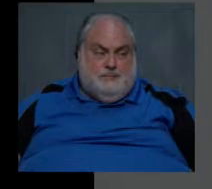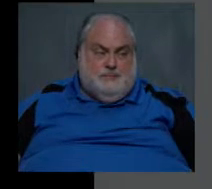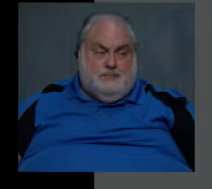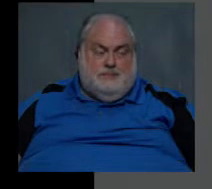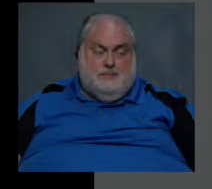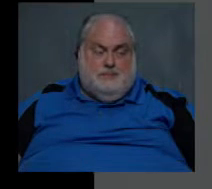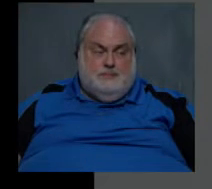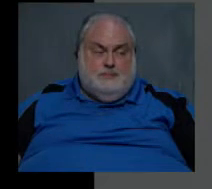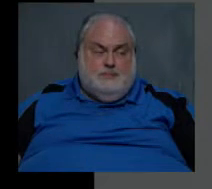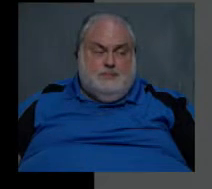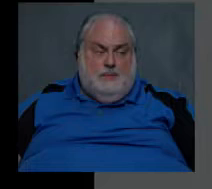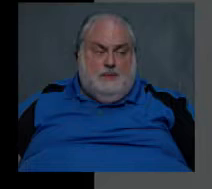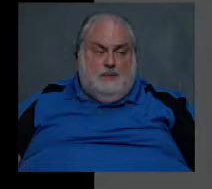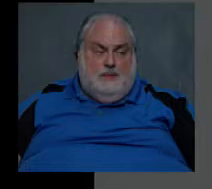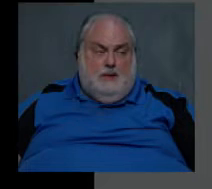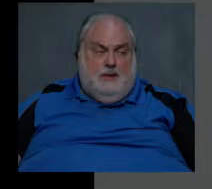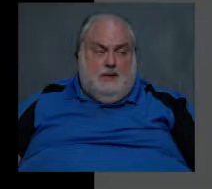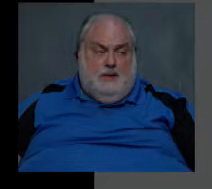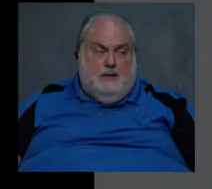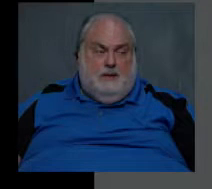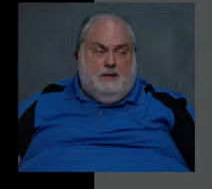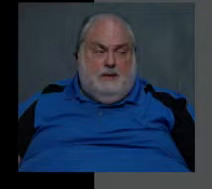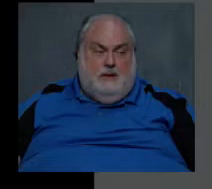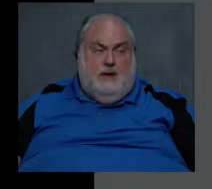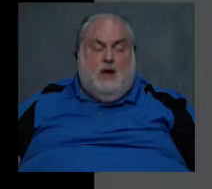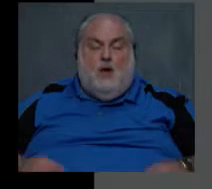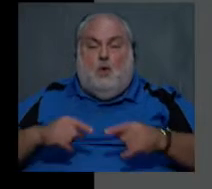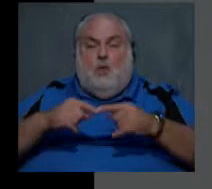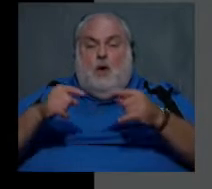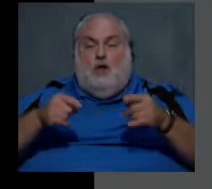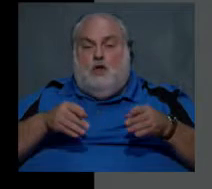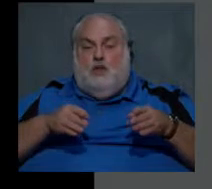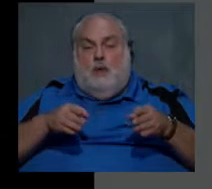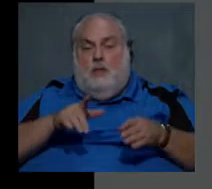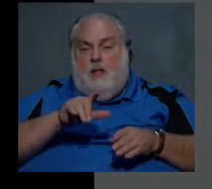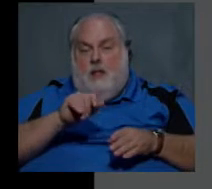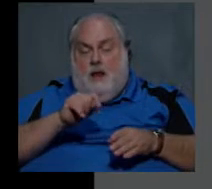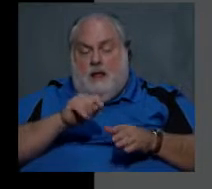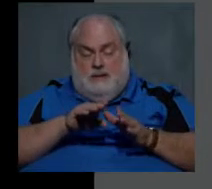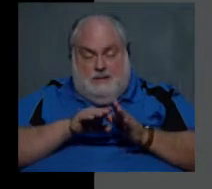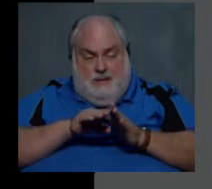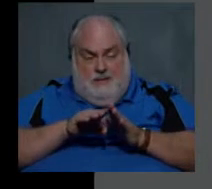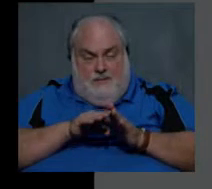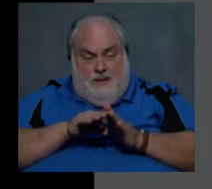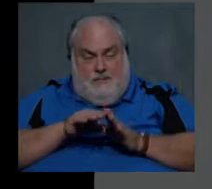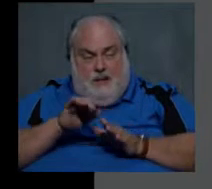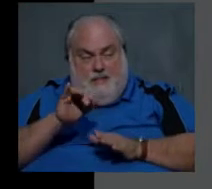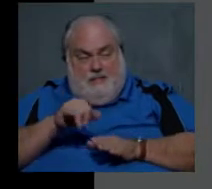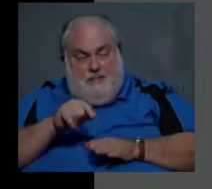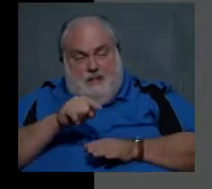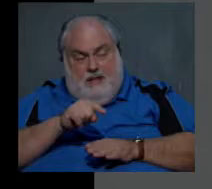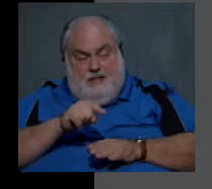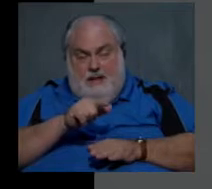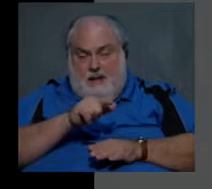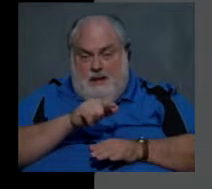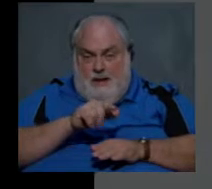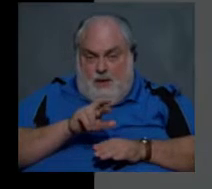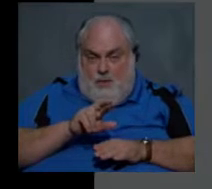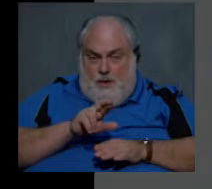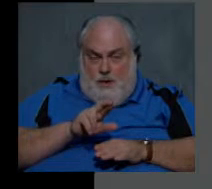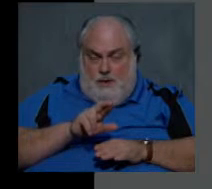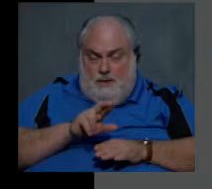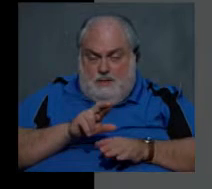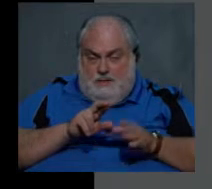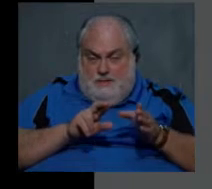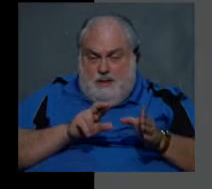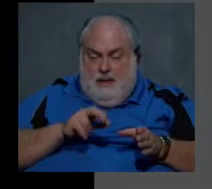Roland side is on my side, and across the street where the lots are being developed, that is on the Little Rock side.